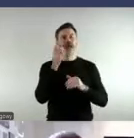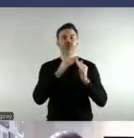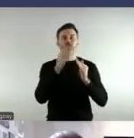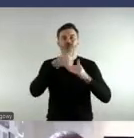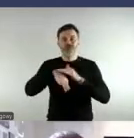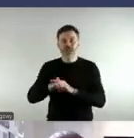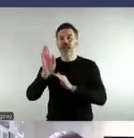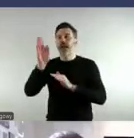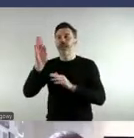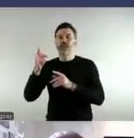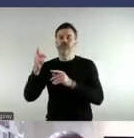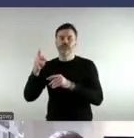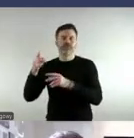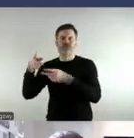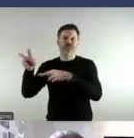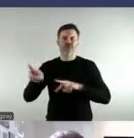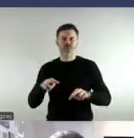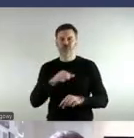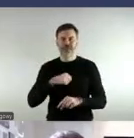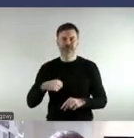time these people come back on their own. Sometimes not even the drone can find them.